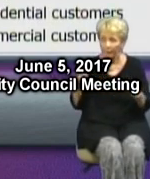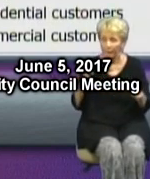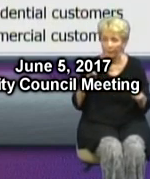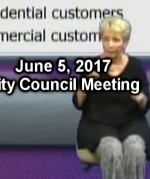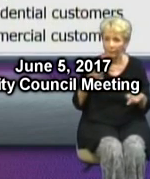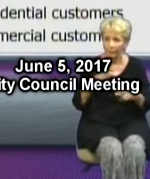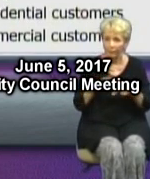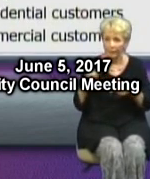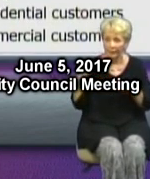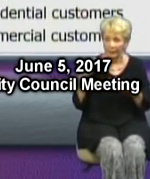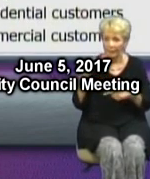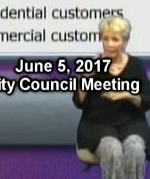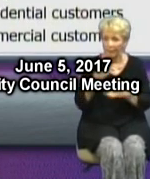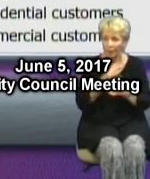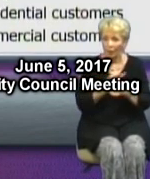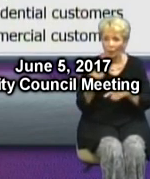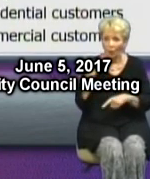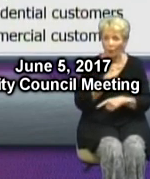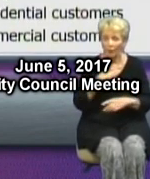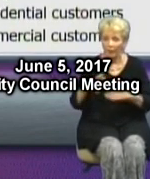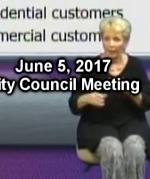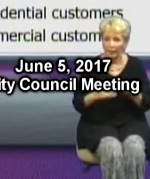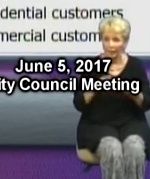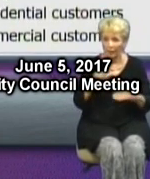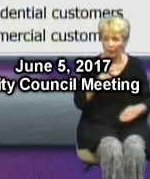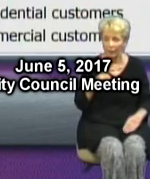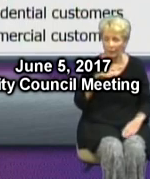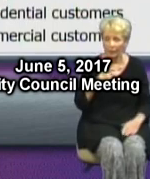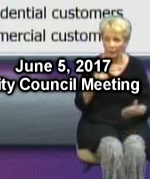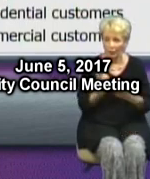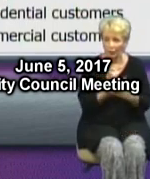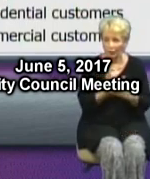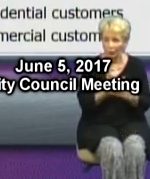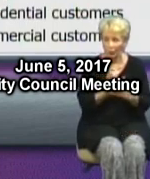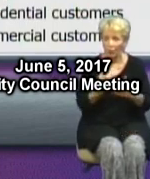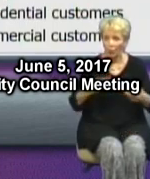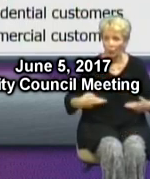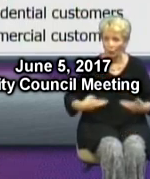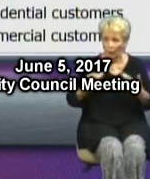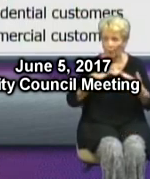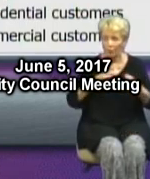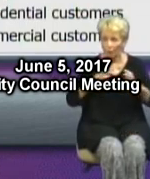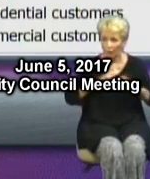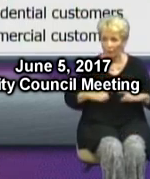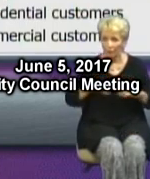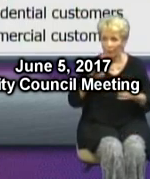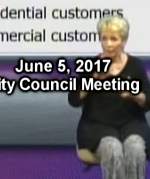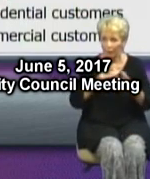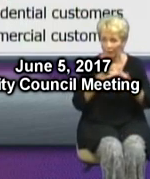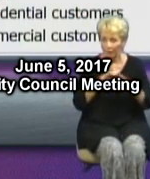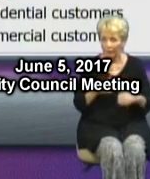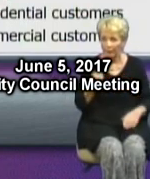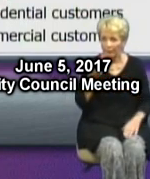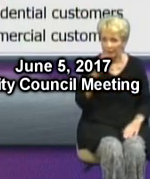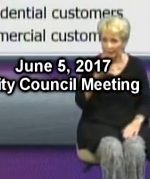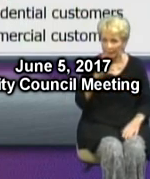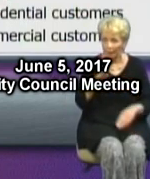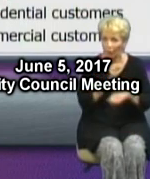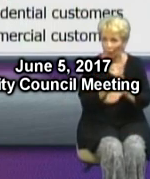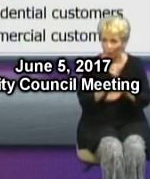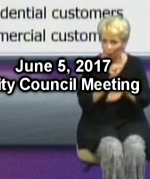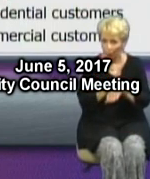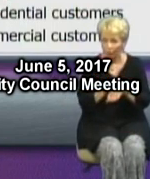In about the last 9 months, we have added 180 new residential customers to our internet service, 16 commercial